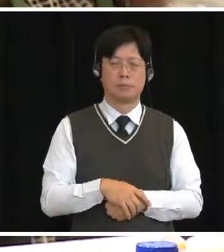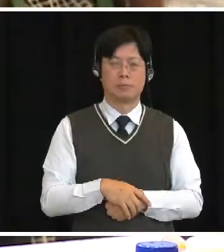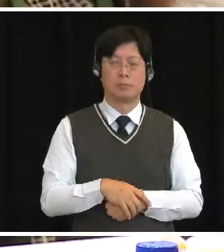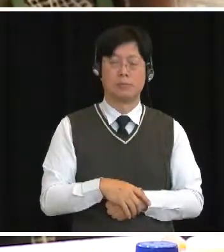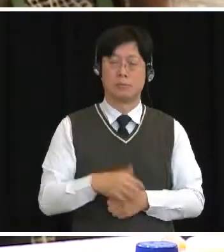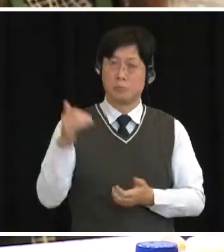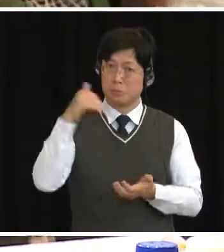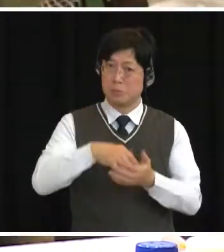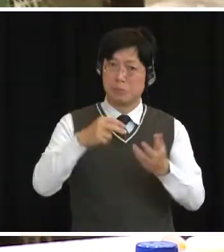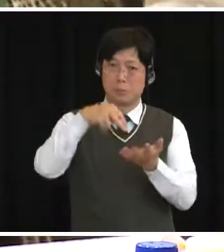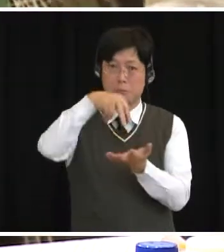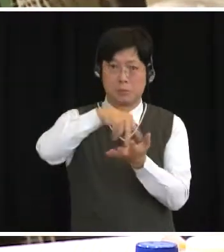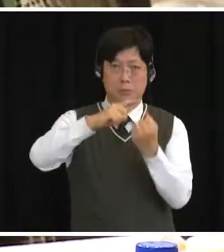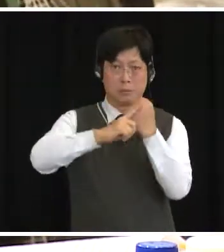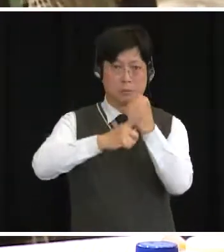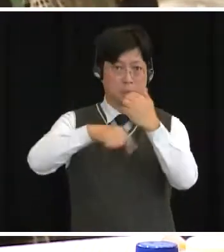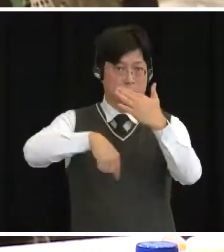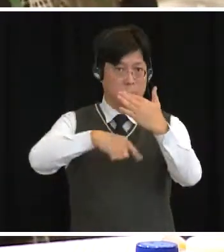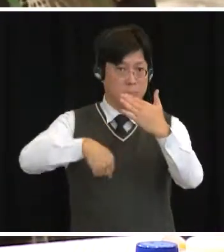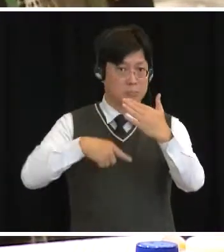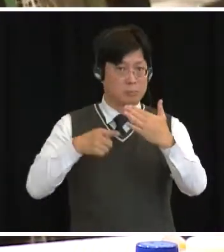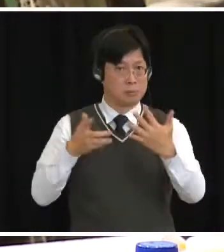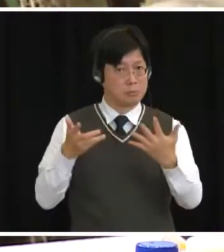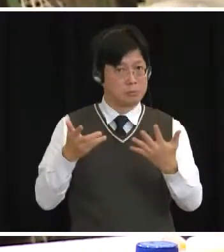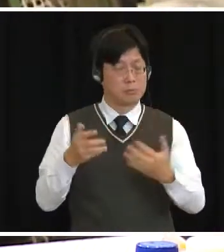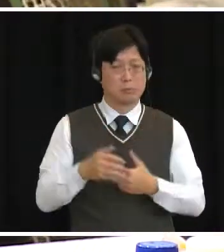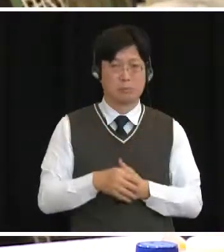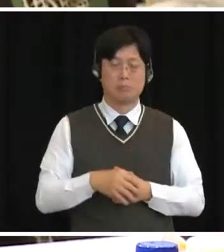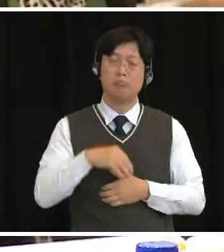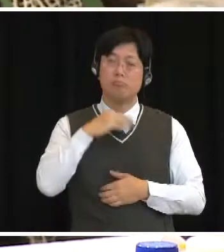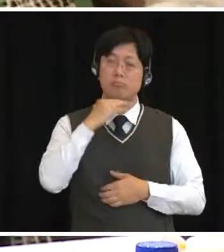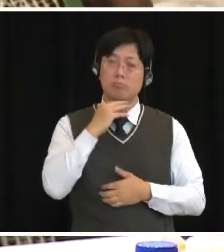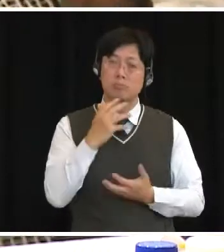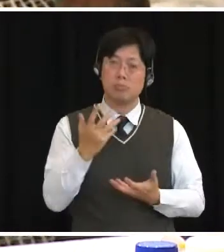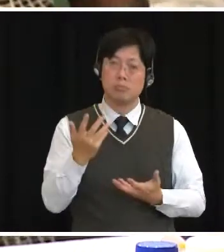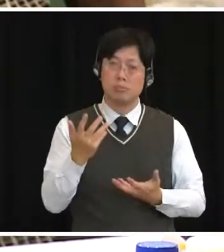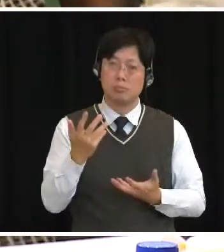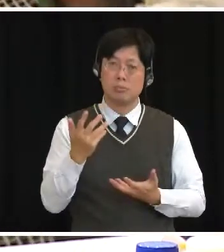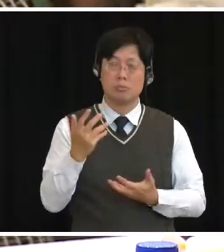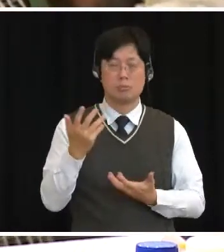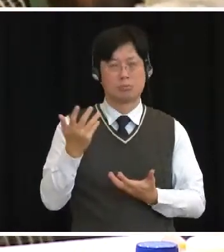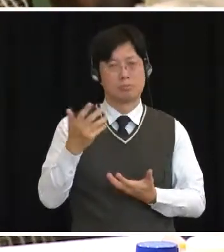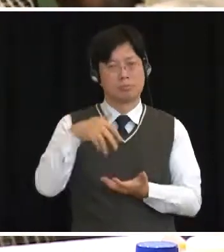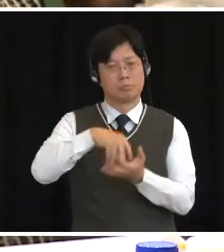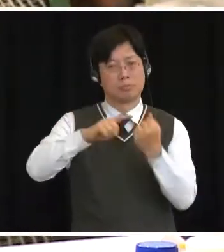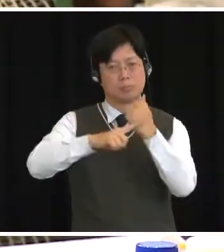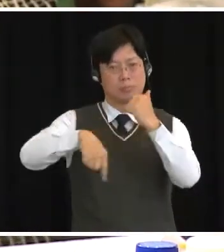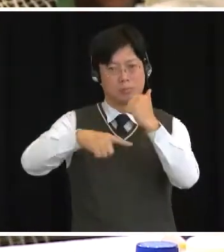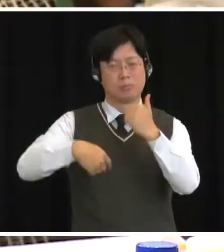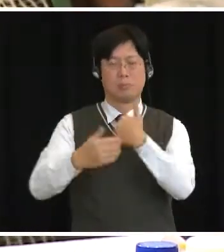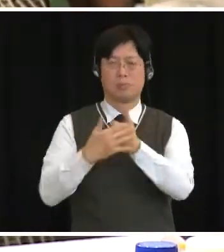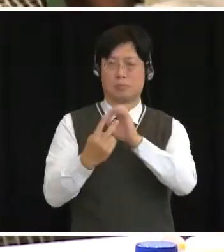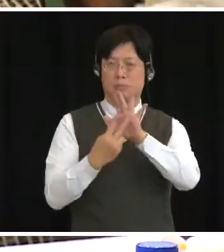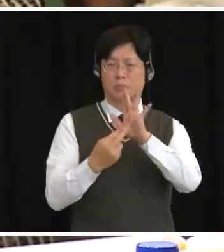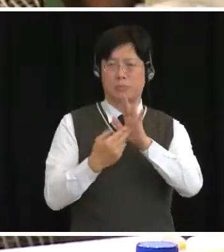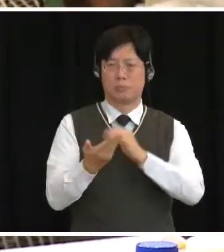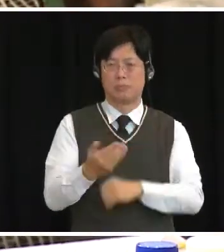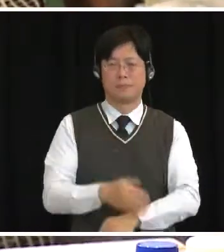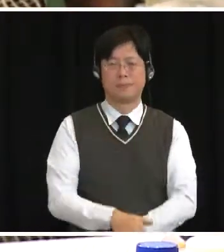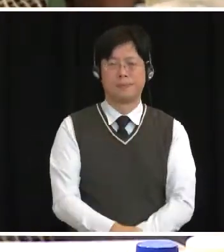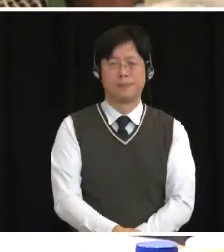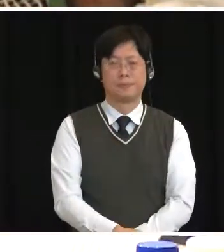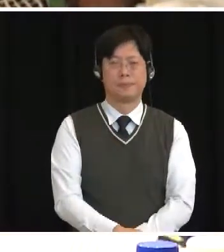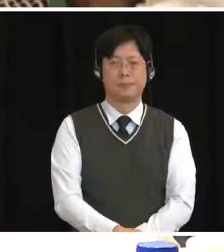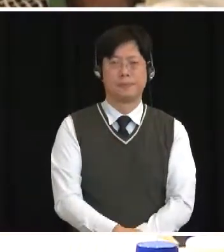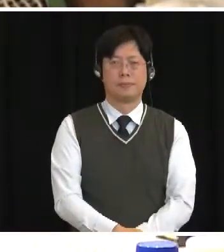all ministries have to work harder in that regard. As for what the Legislative Yuan is doing, I think maybe